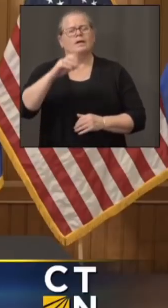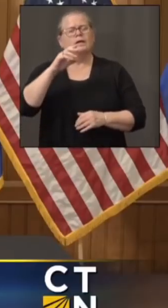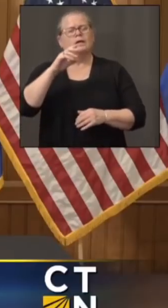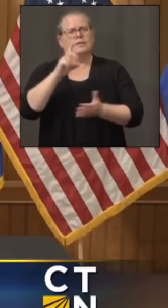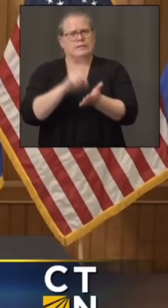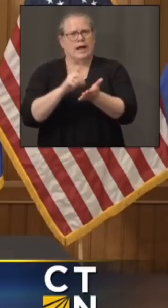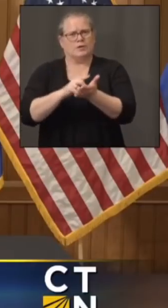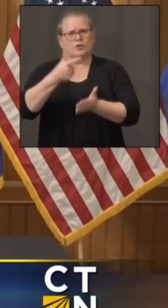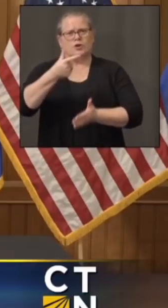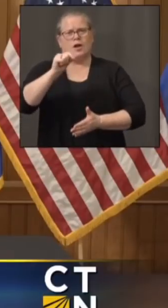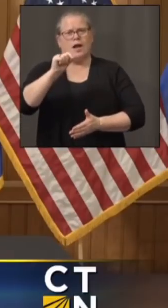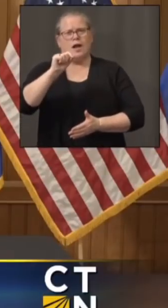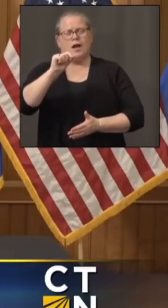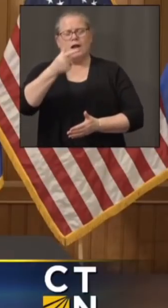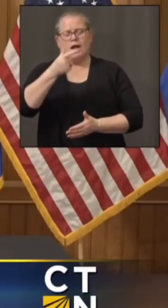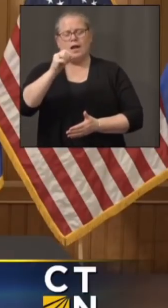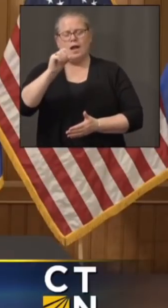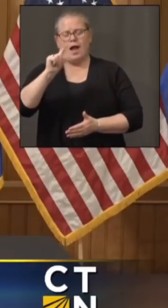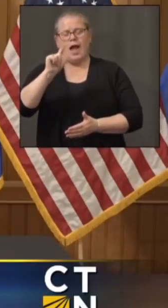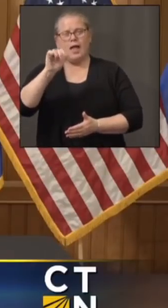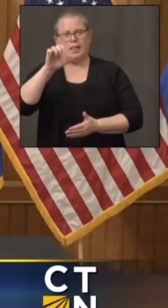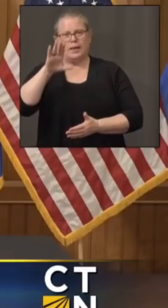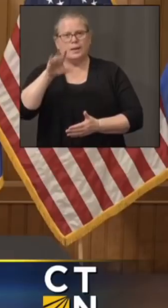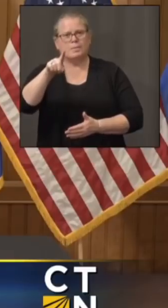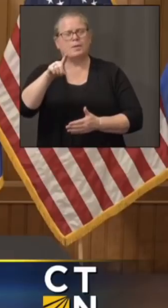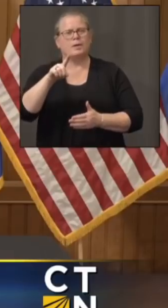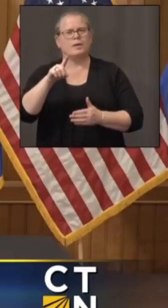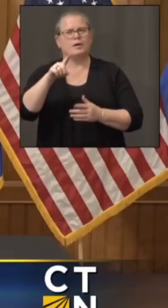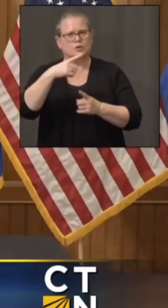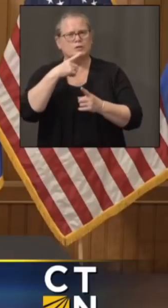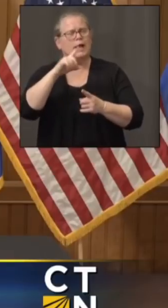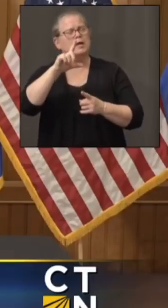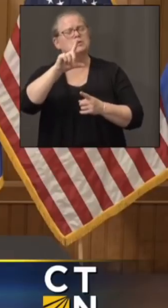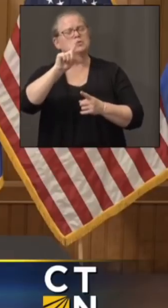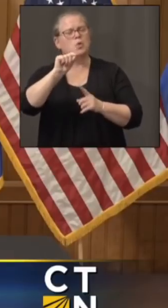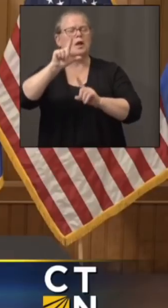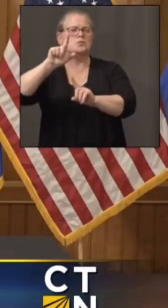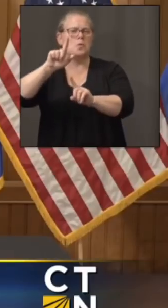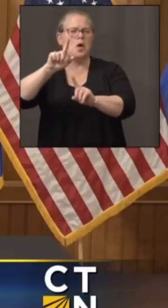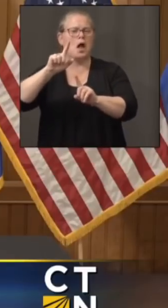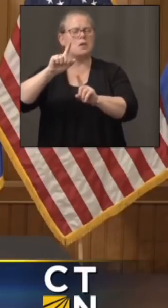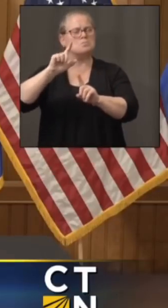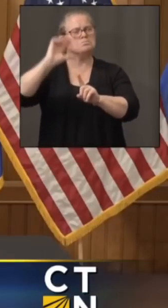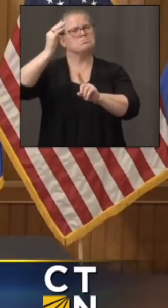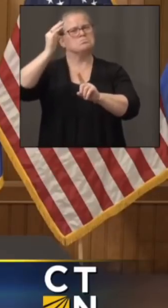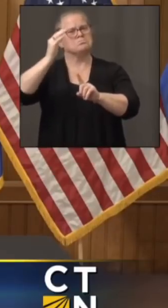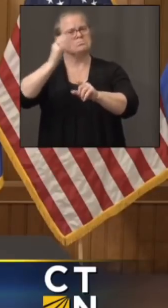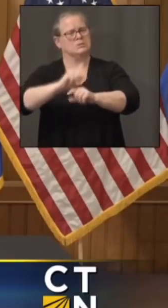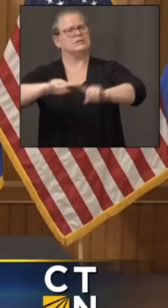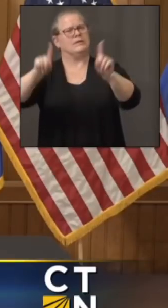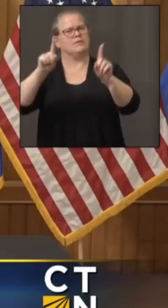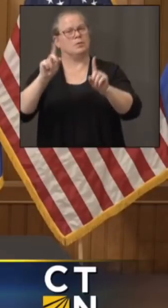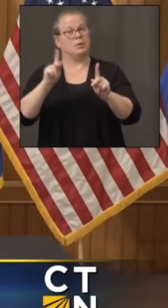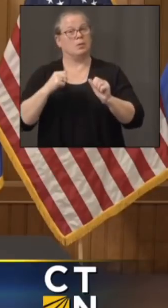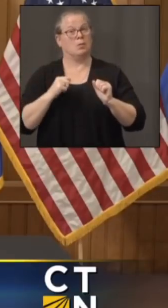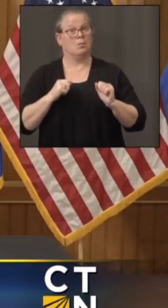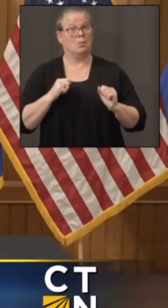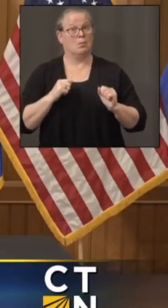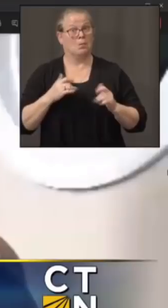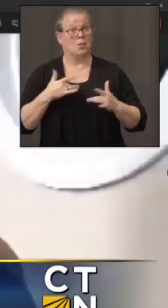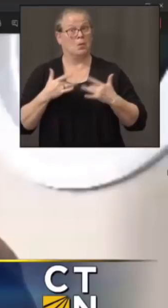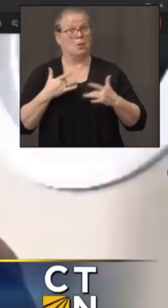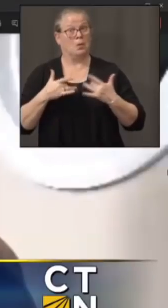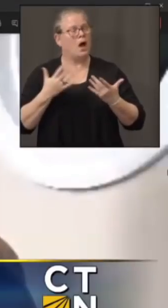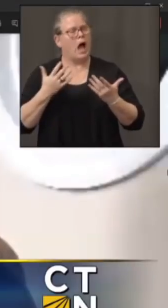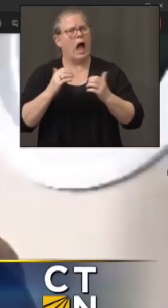and 2021 is going to look a lot different. Can you kind of expand on that? How do you picture next year playing out? Well, look, we're going to